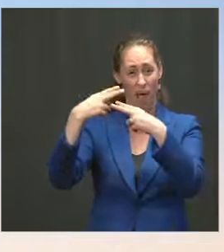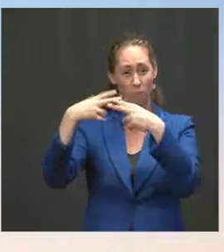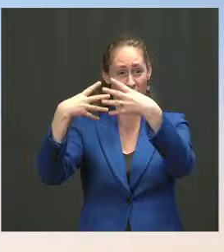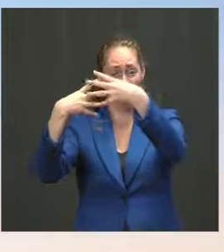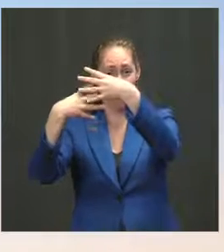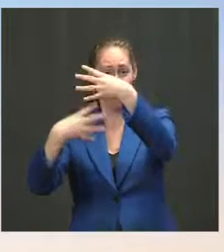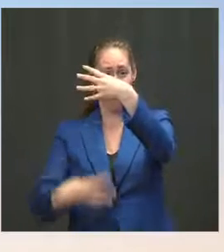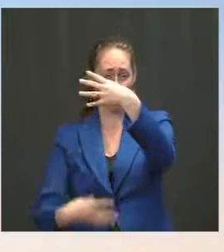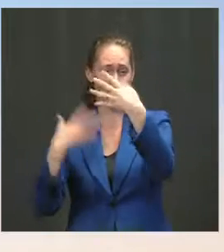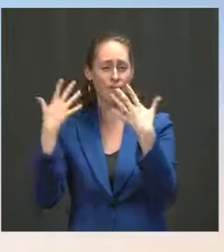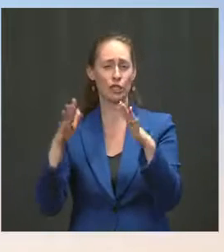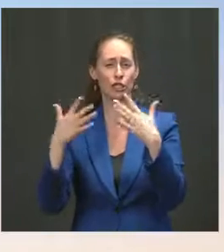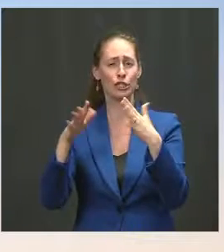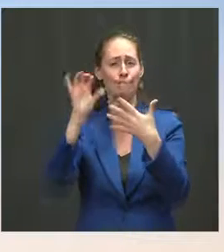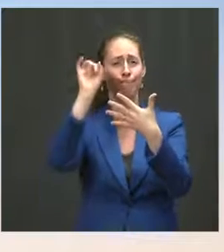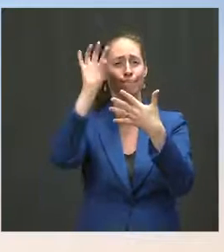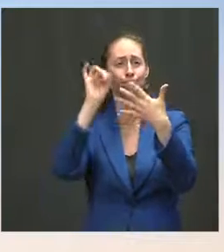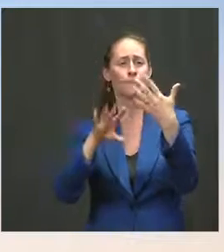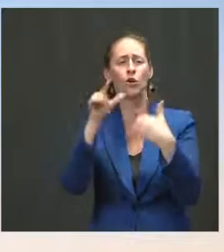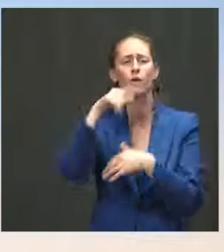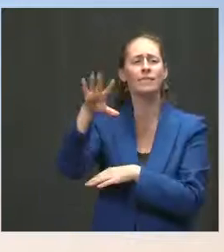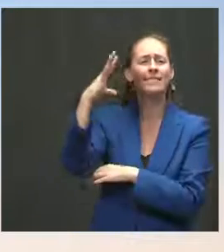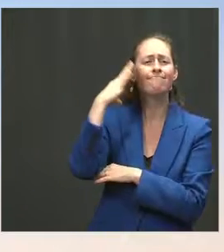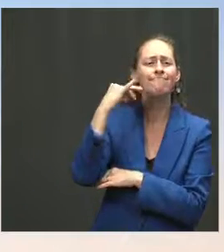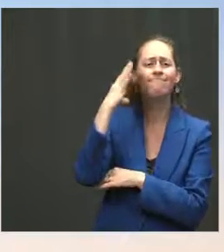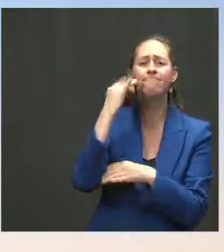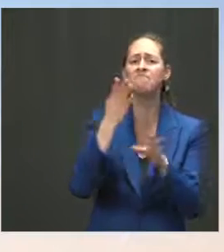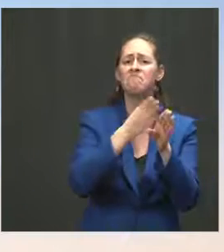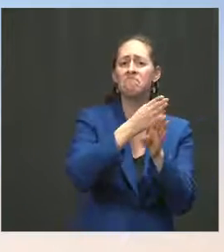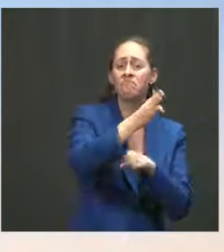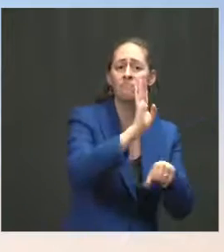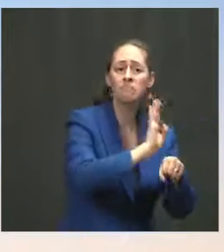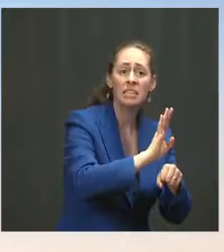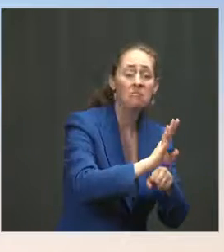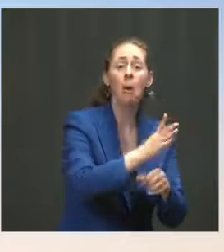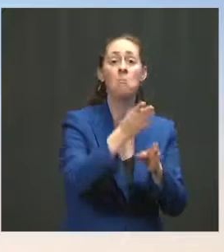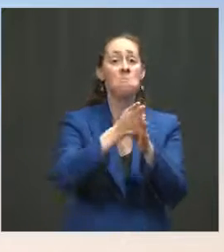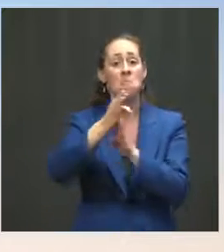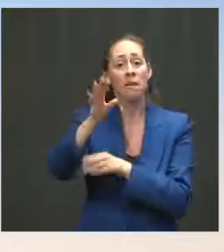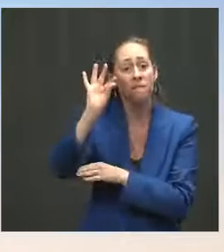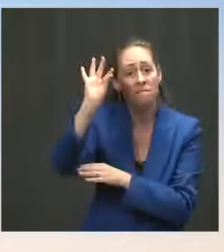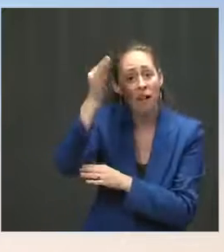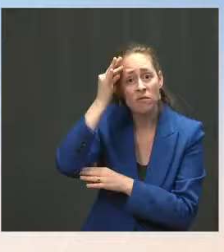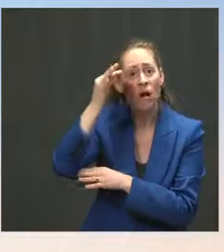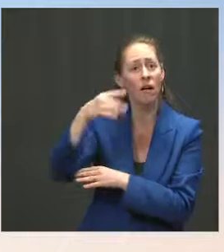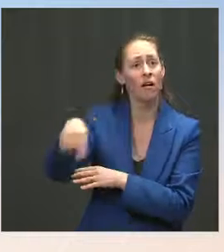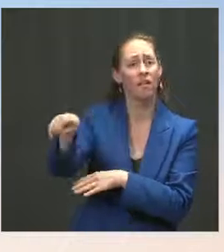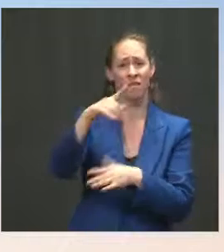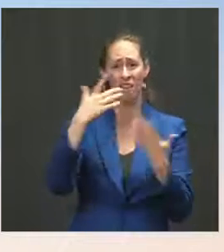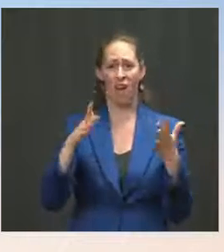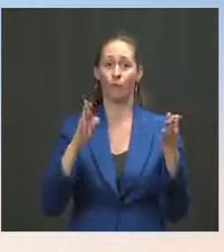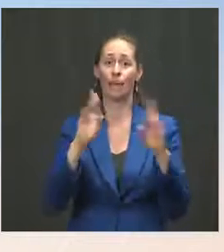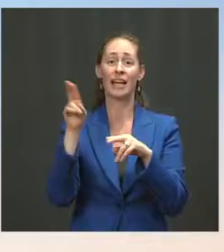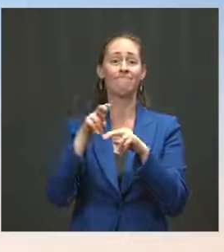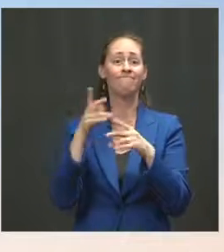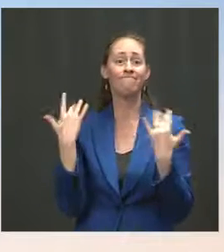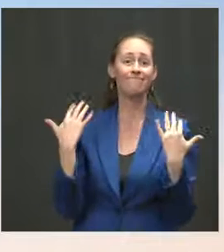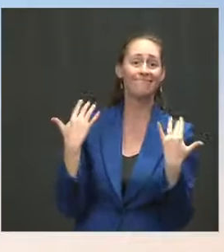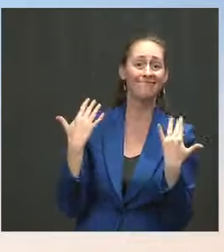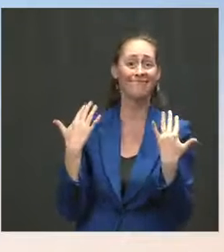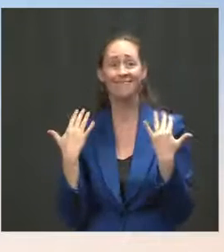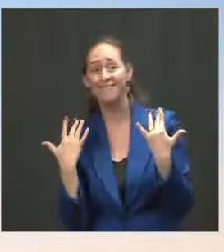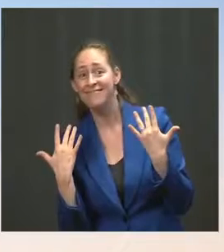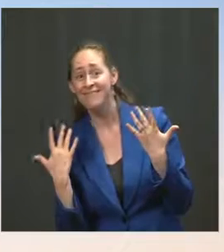servants who are eager to serve our country around the world and in the United States, are waiting. They're ready to serve. They're ready to be in their roles. Some of them